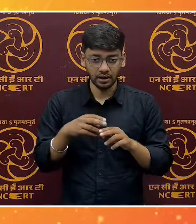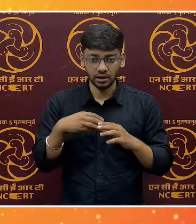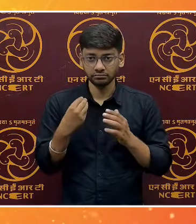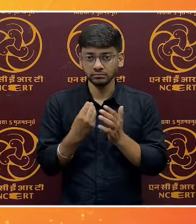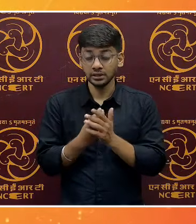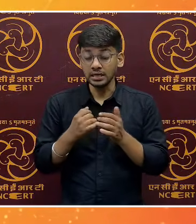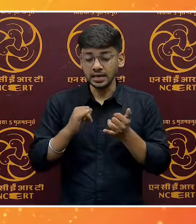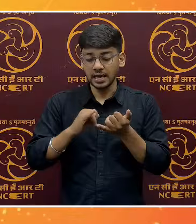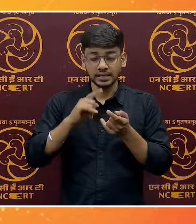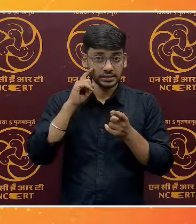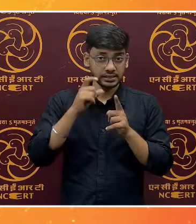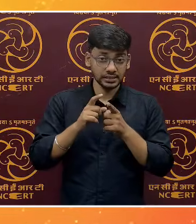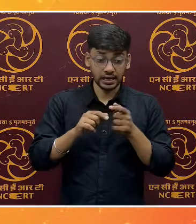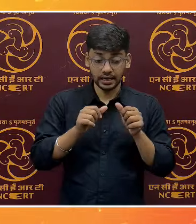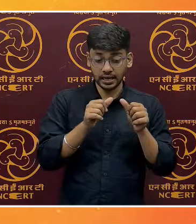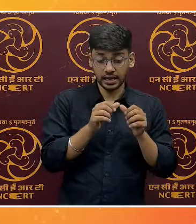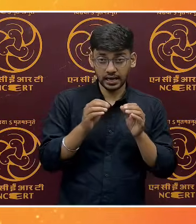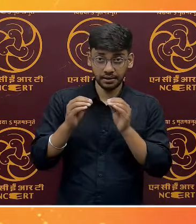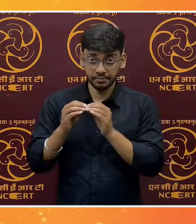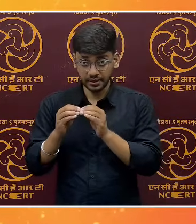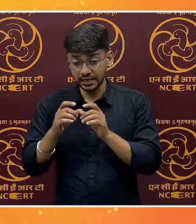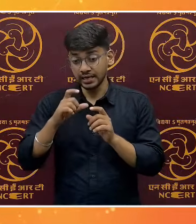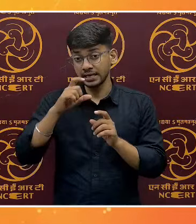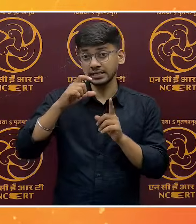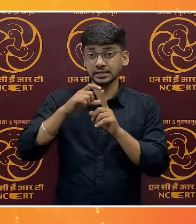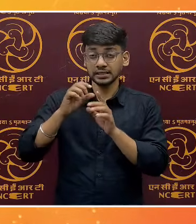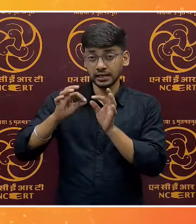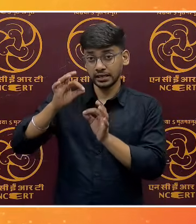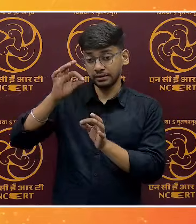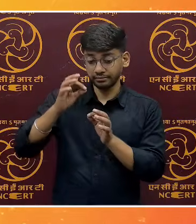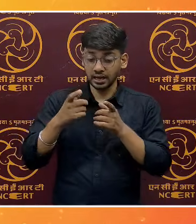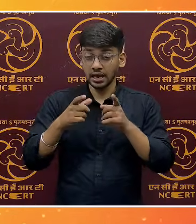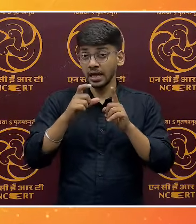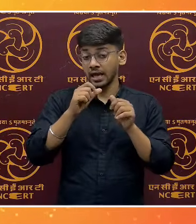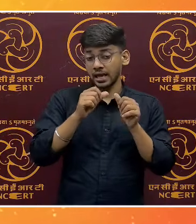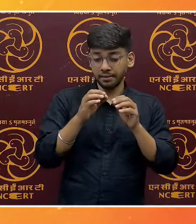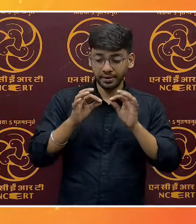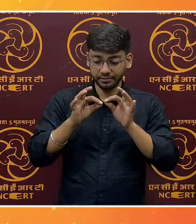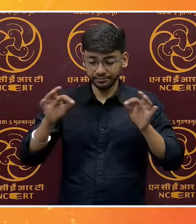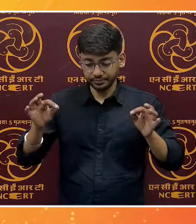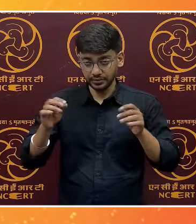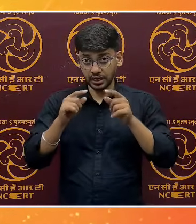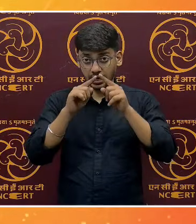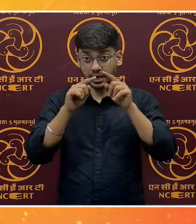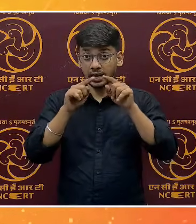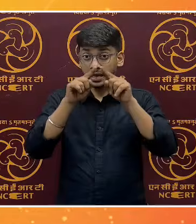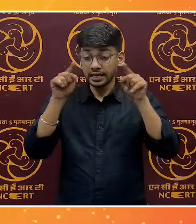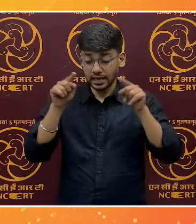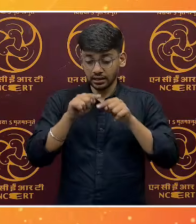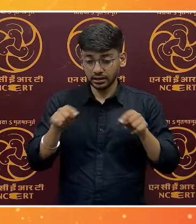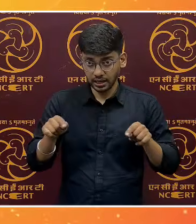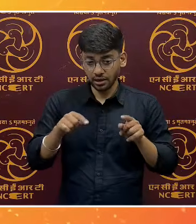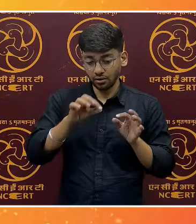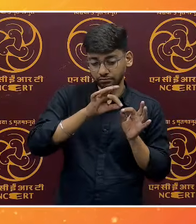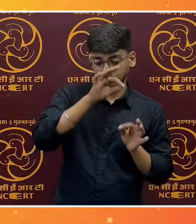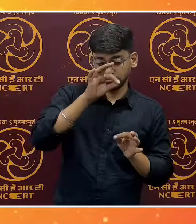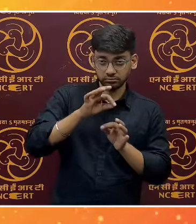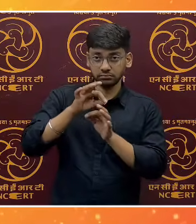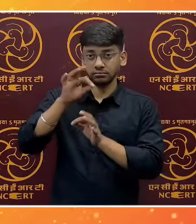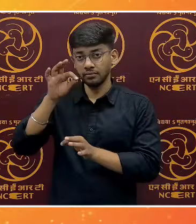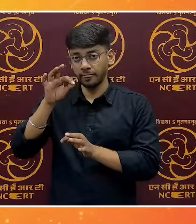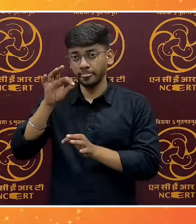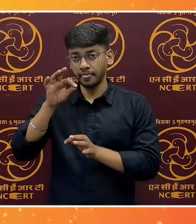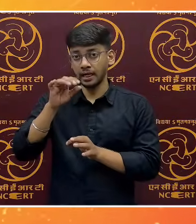put the side AB and CD here, and breadth BC and DA is here. So we have to put AB and CD here,